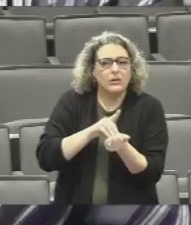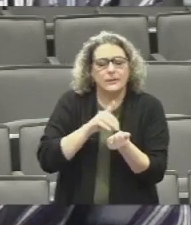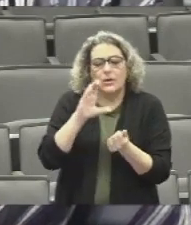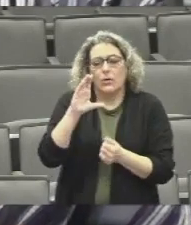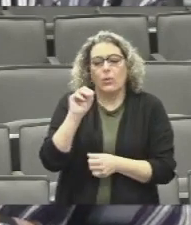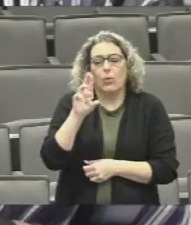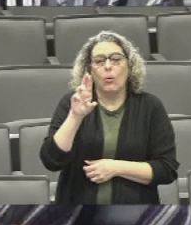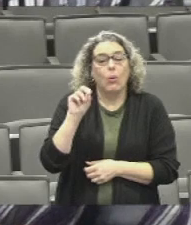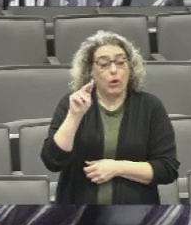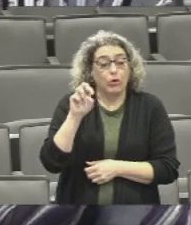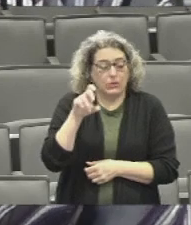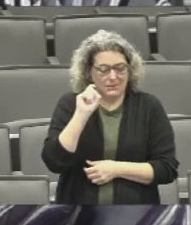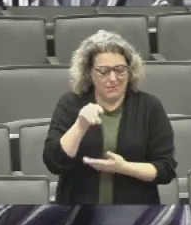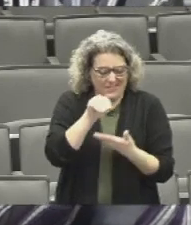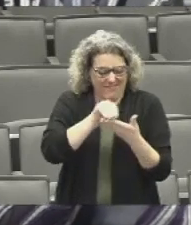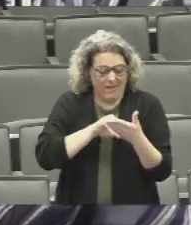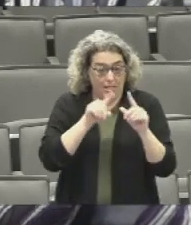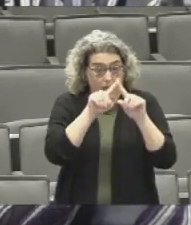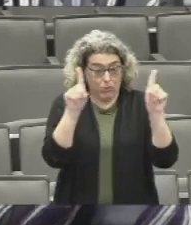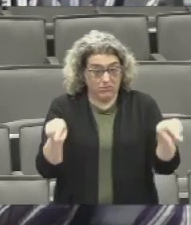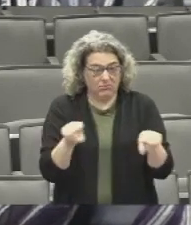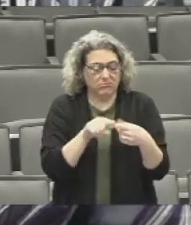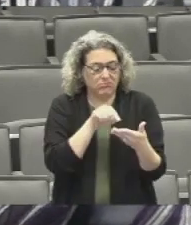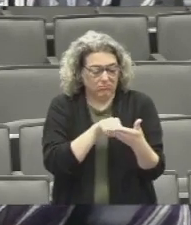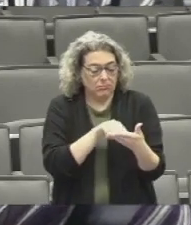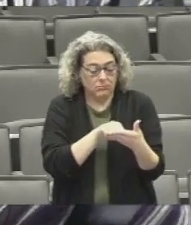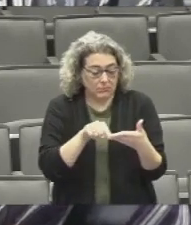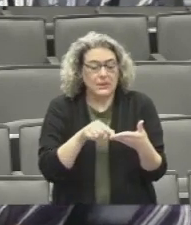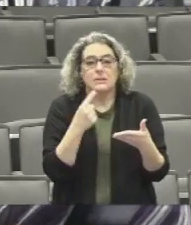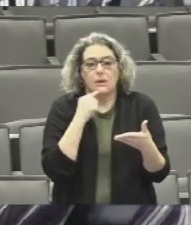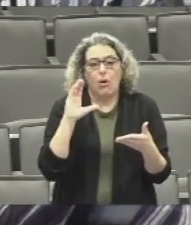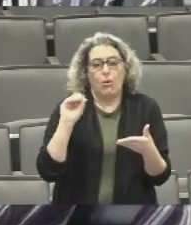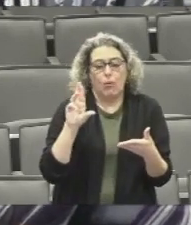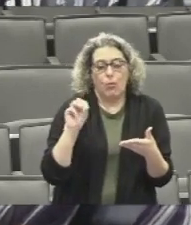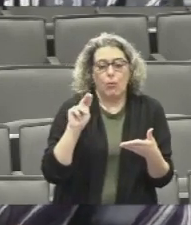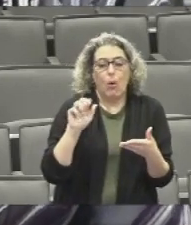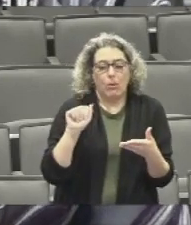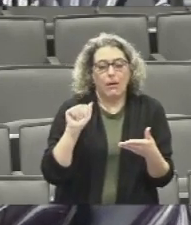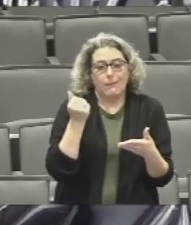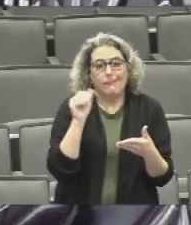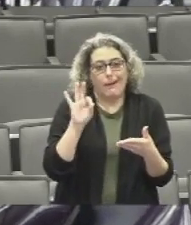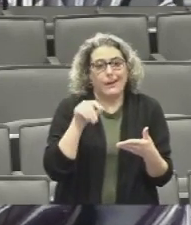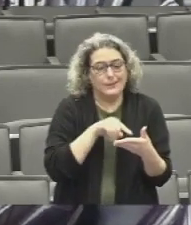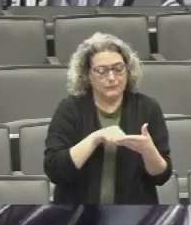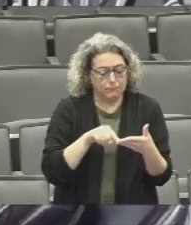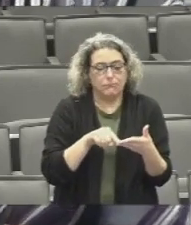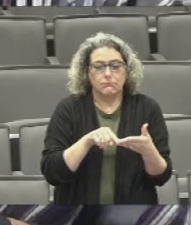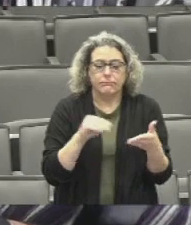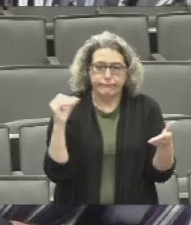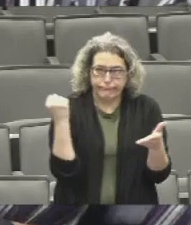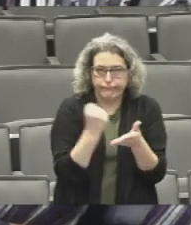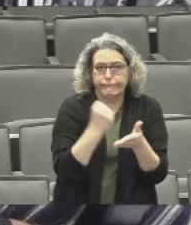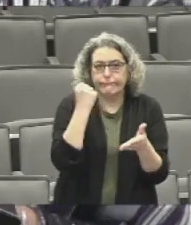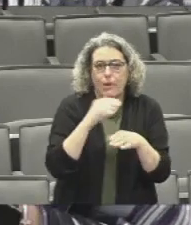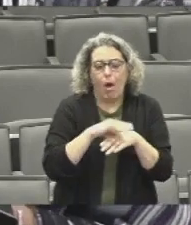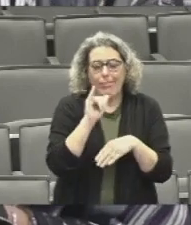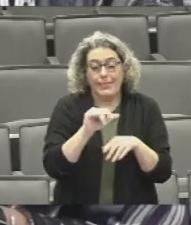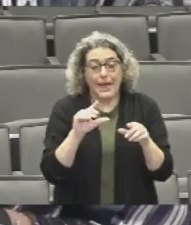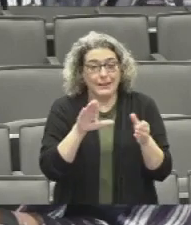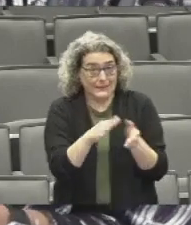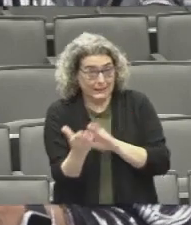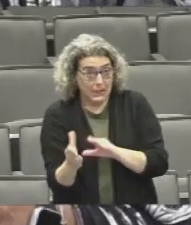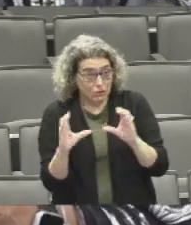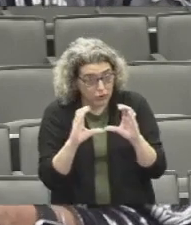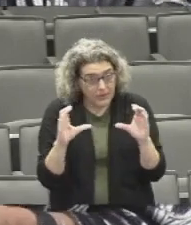coroners fill out, COVID-19 has been indicated on those death certificates. Doesn't mean that